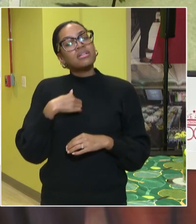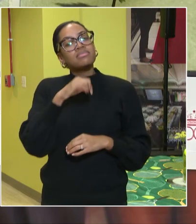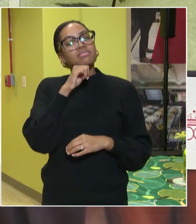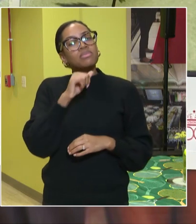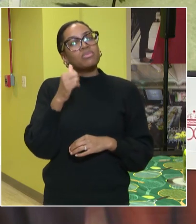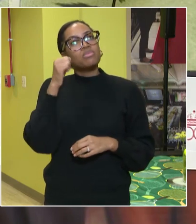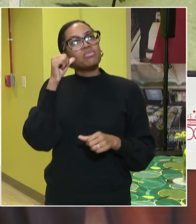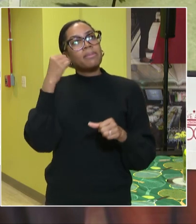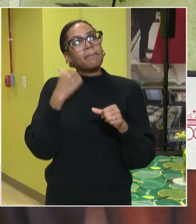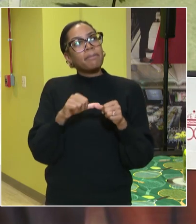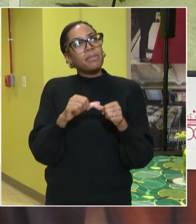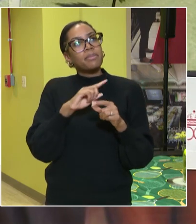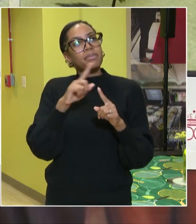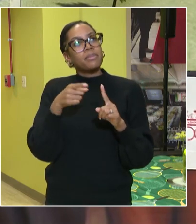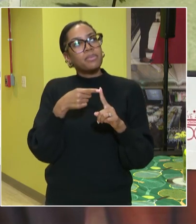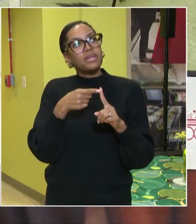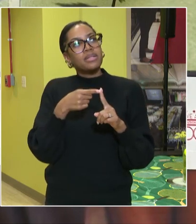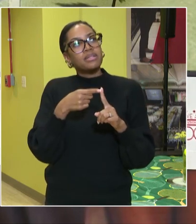was,